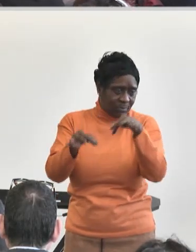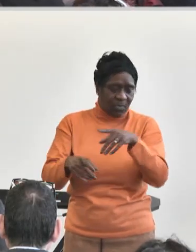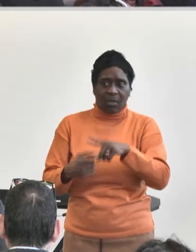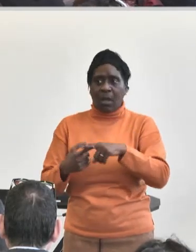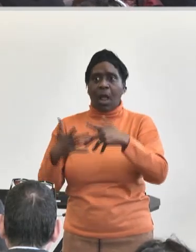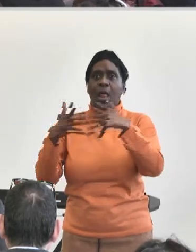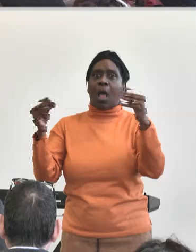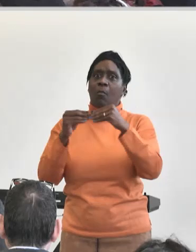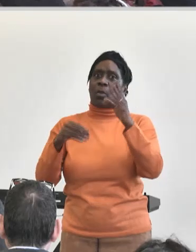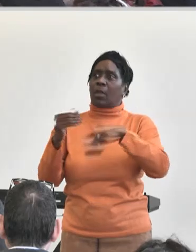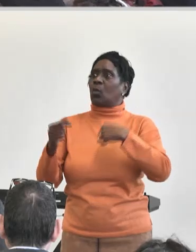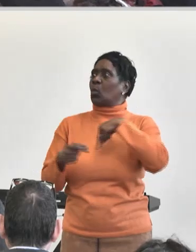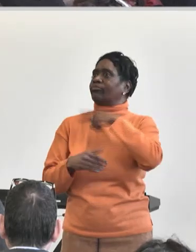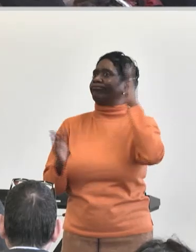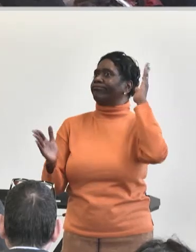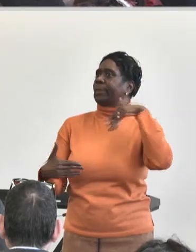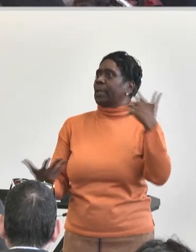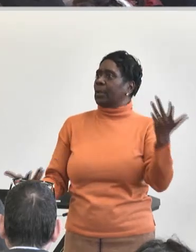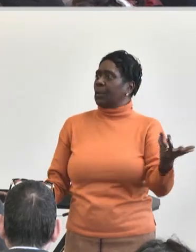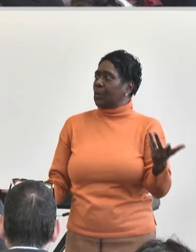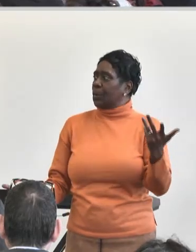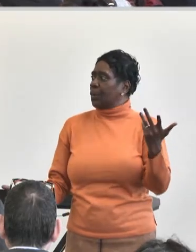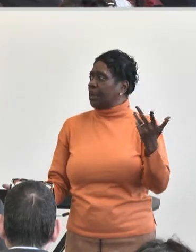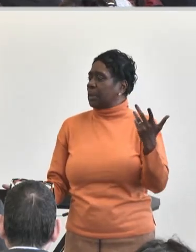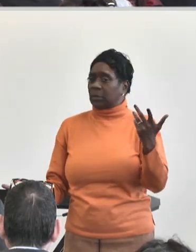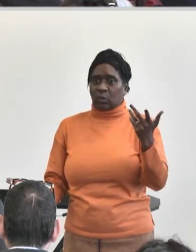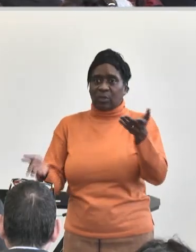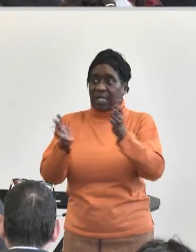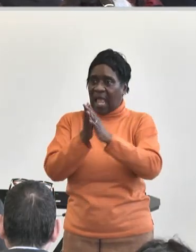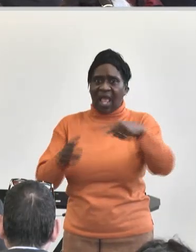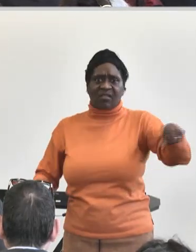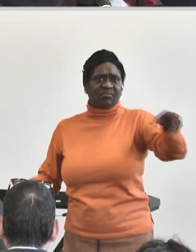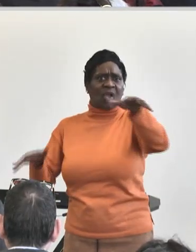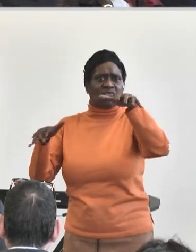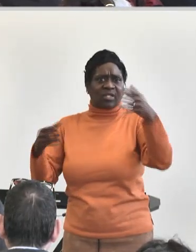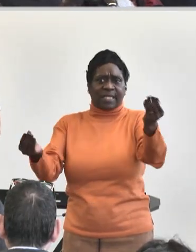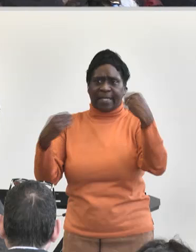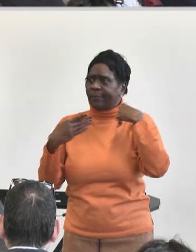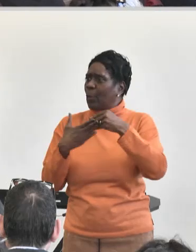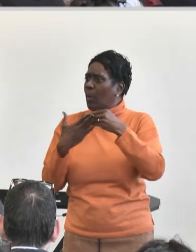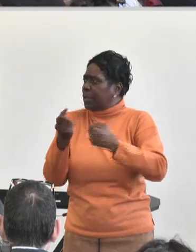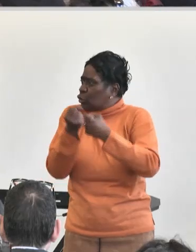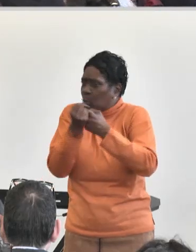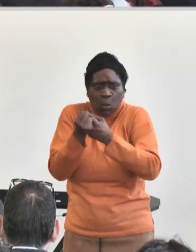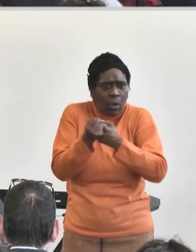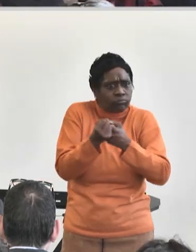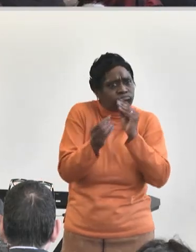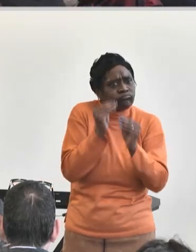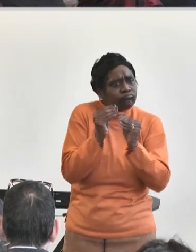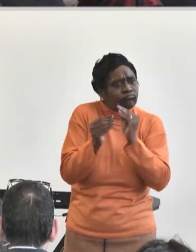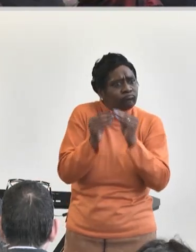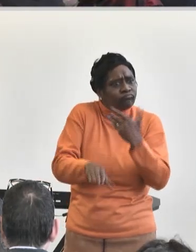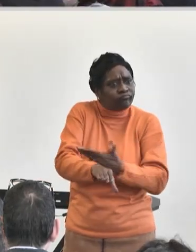are a lot more than we thought. Era más de lo que pensábamos. So he was going to ask them to give, entonces les iba a decir a ellos que pidieran, to help meet that need.